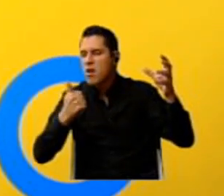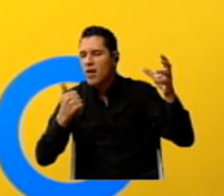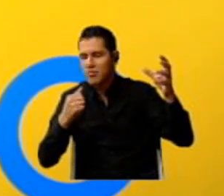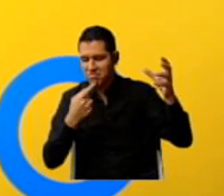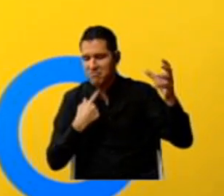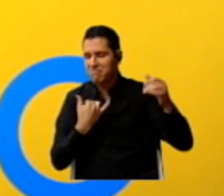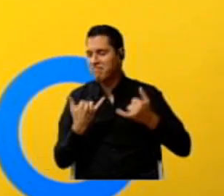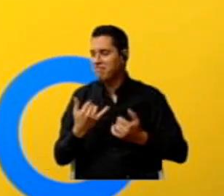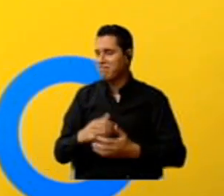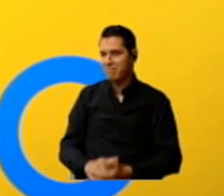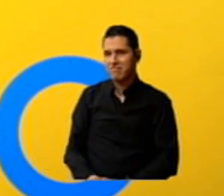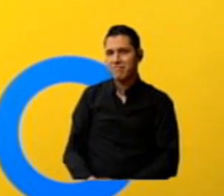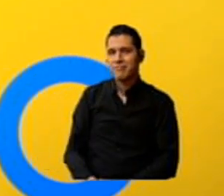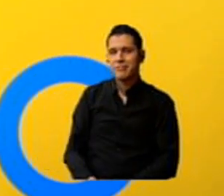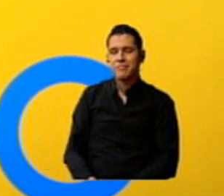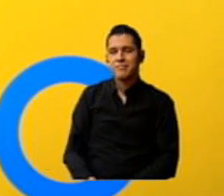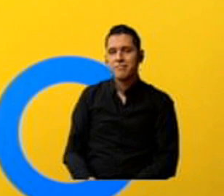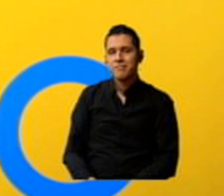please.